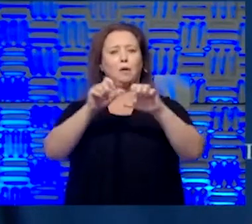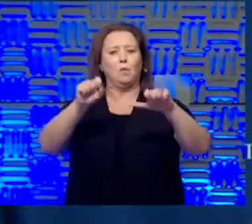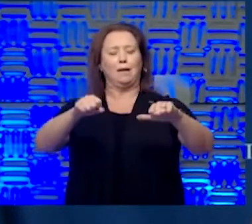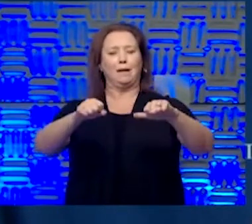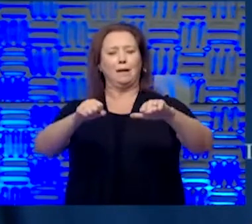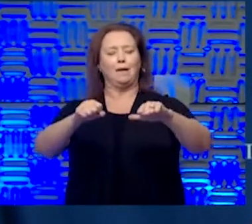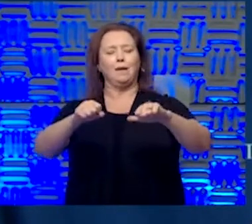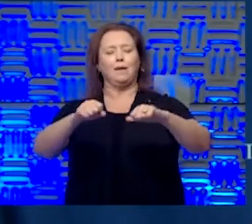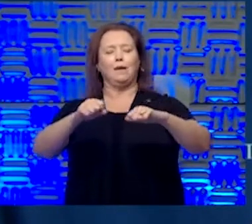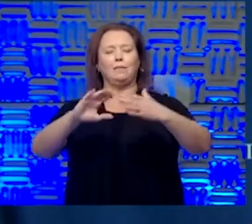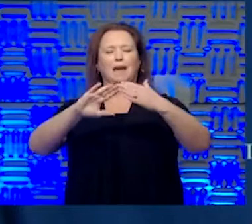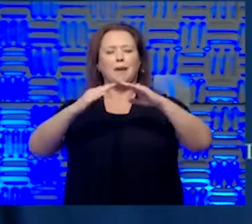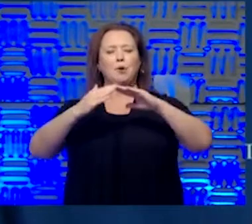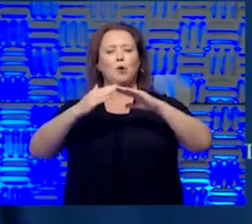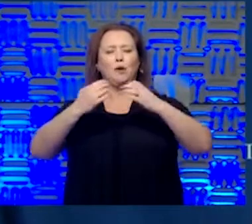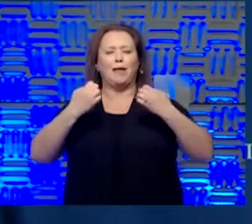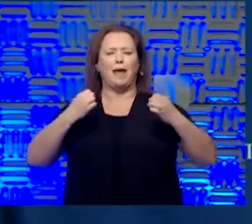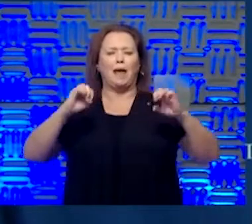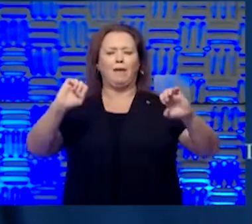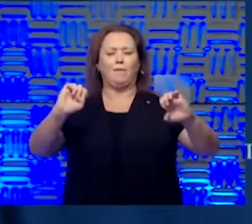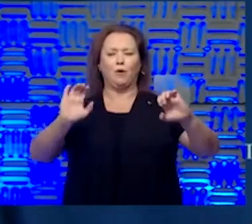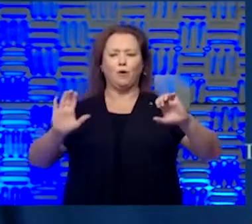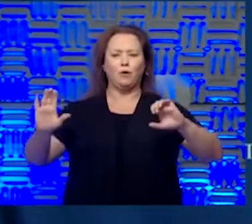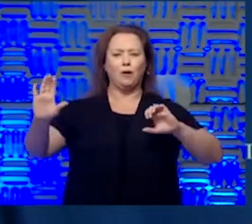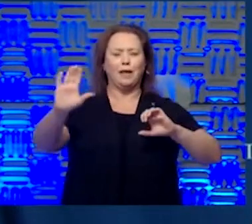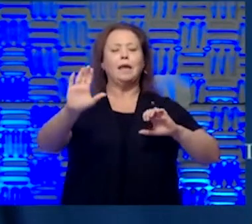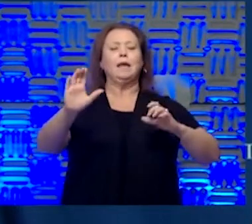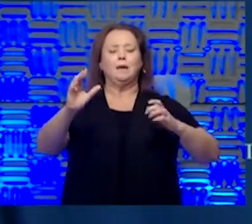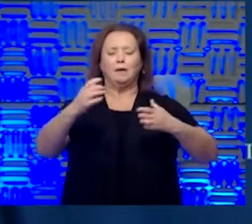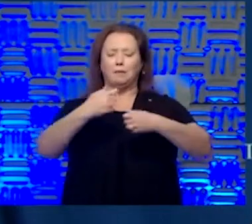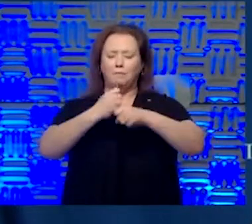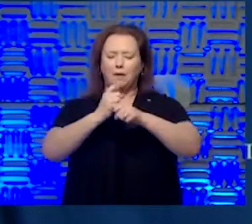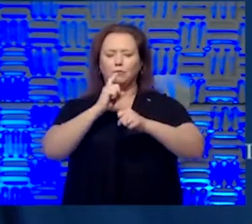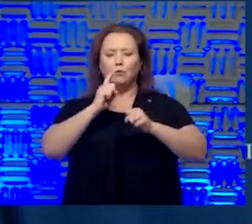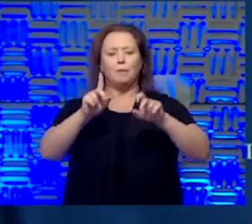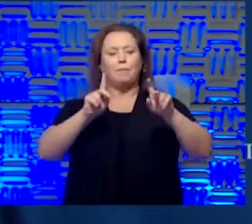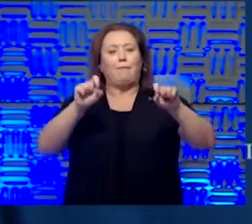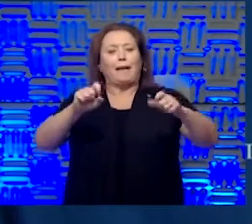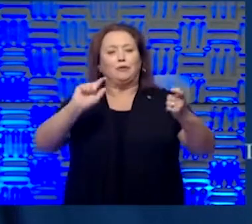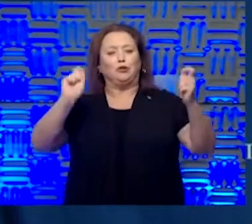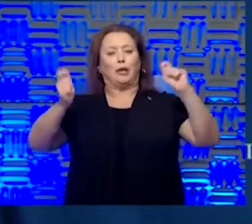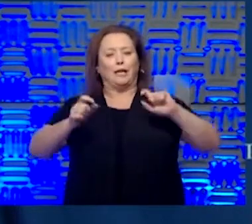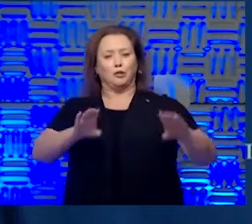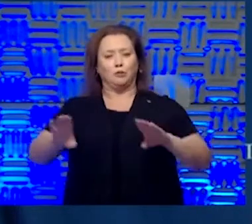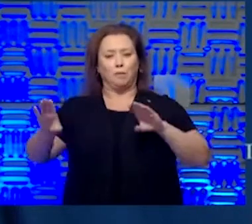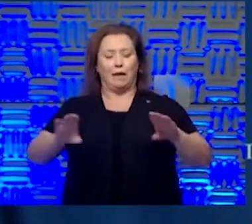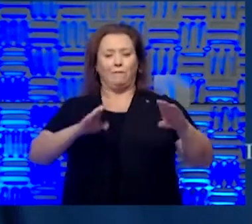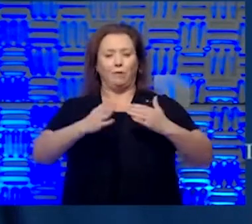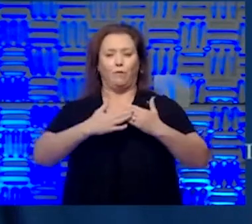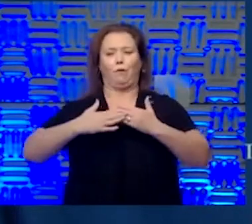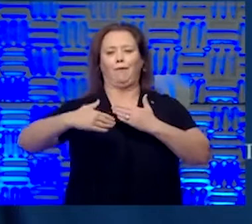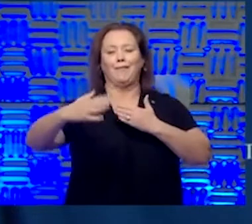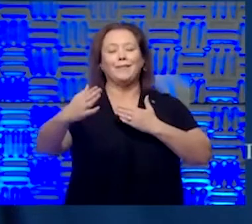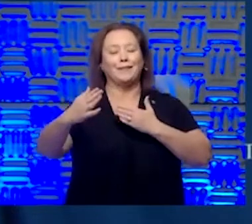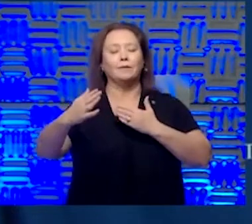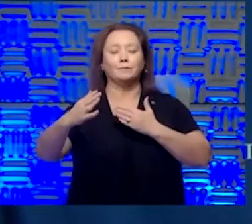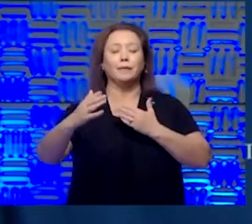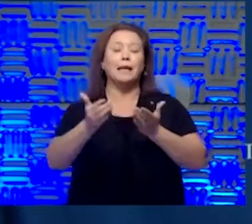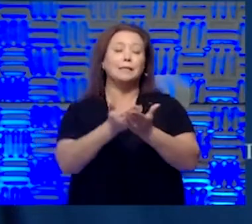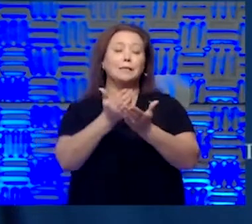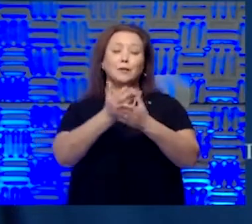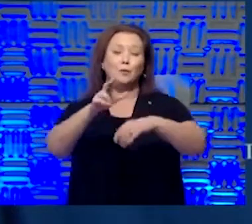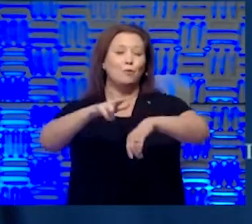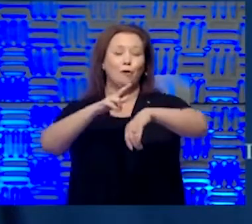up a communal effort and have people sort of changing their behavior long term. Even if it feels like a new normal, the new normal is the